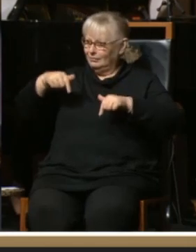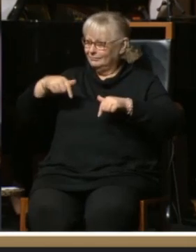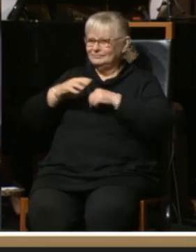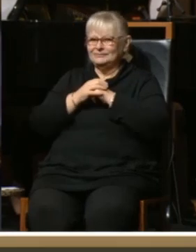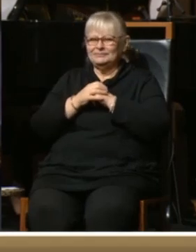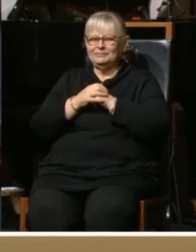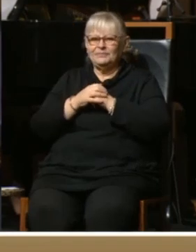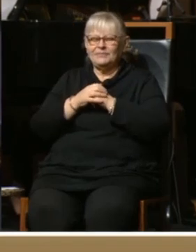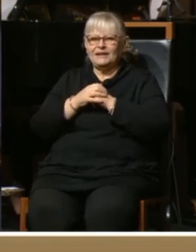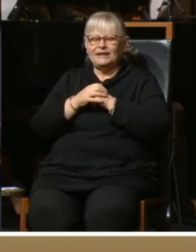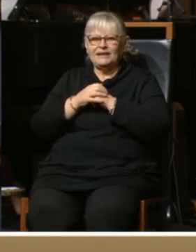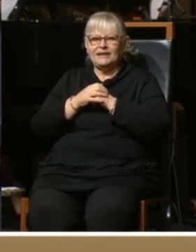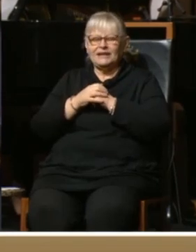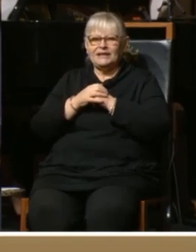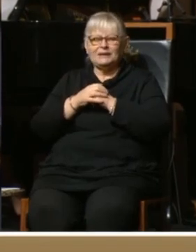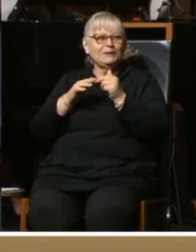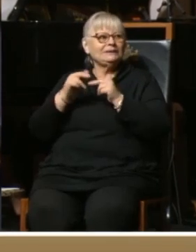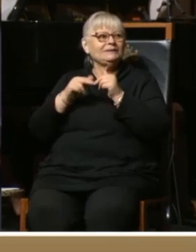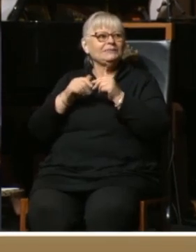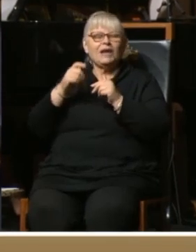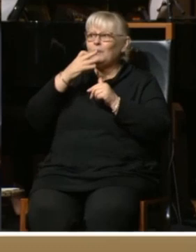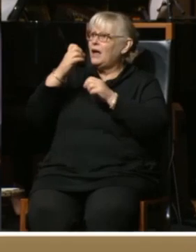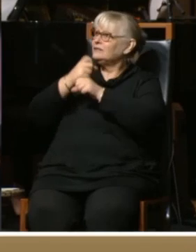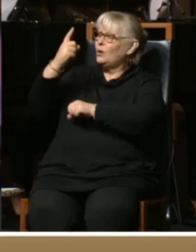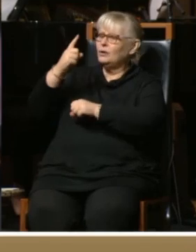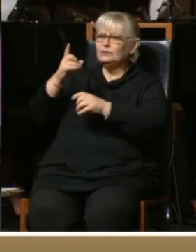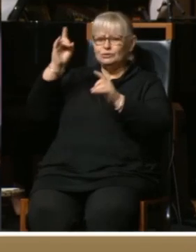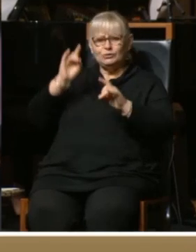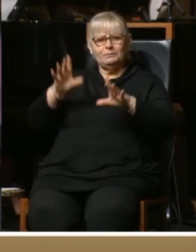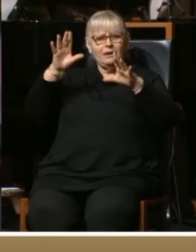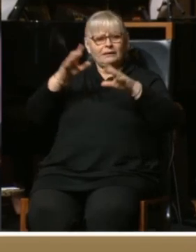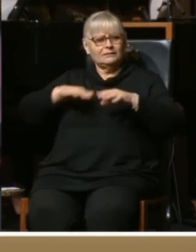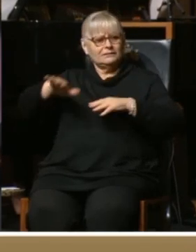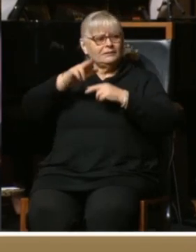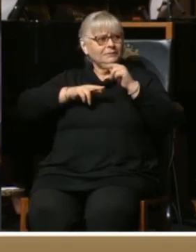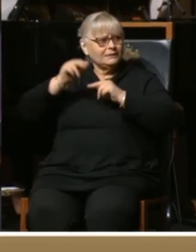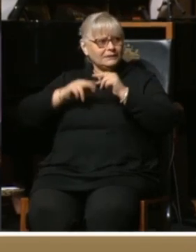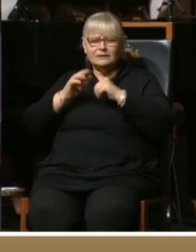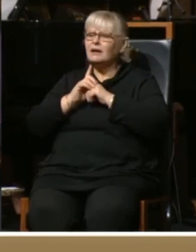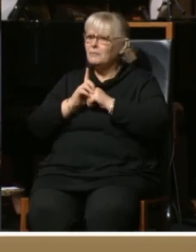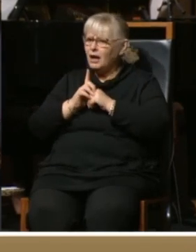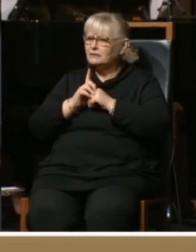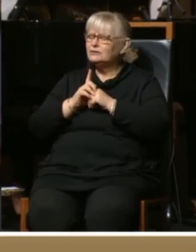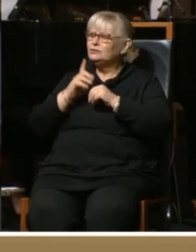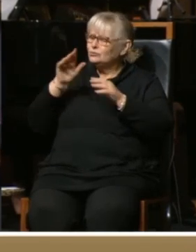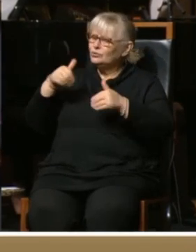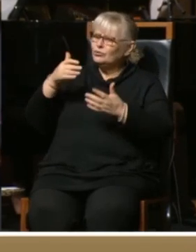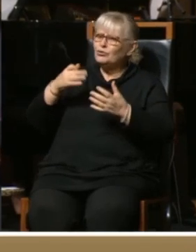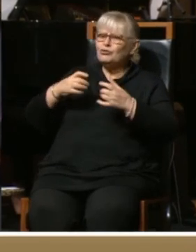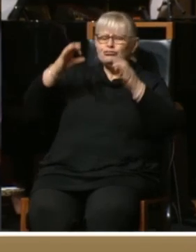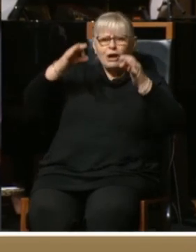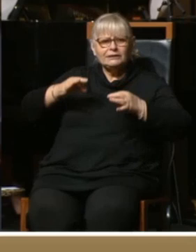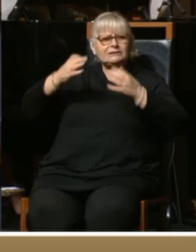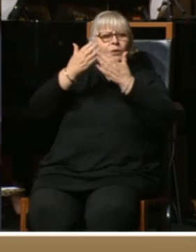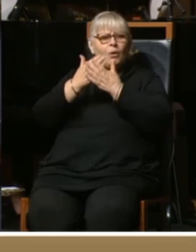landmark. At that time, we asked God not only to bless the building, but to bestow his grace upon our elected